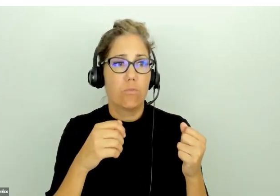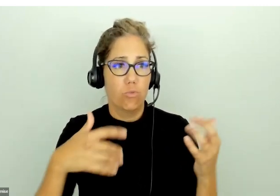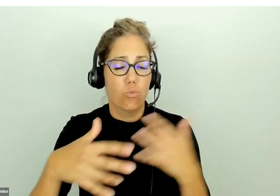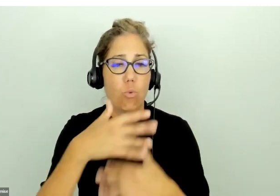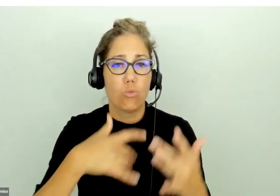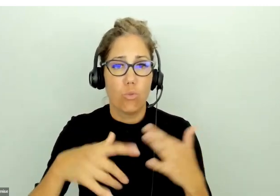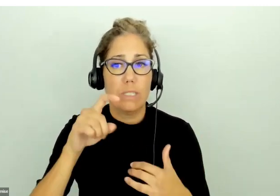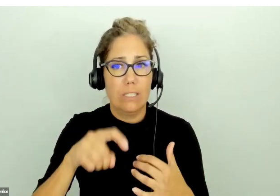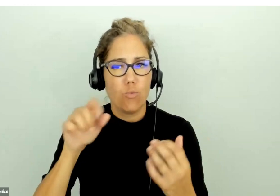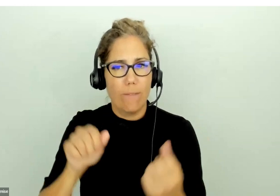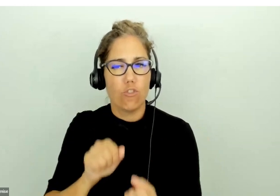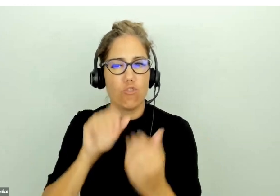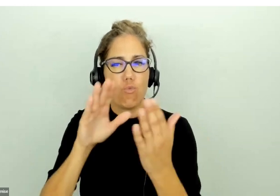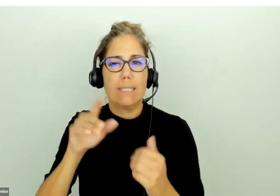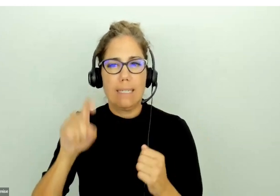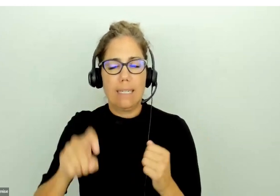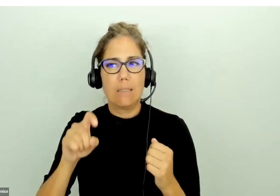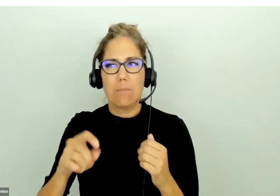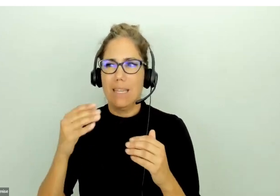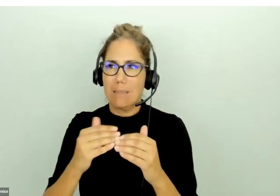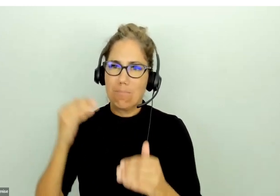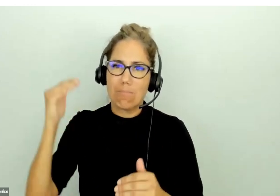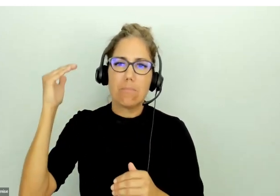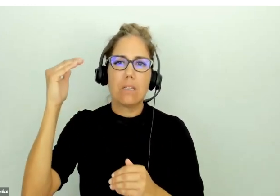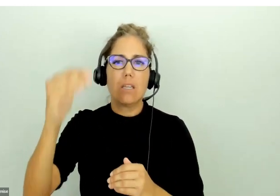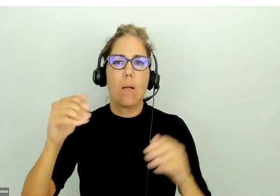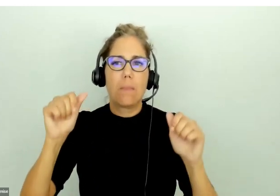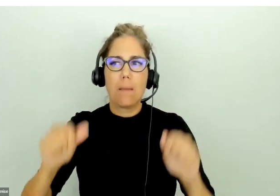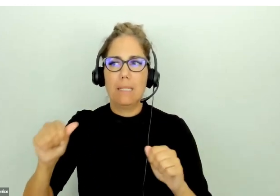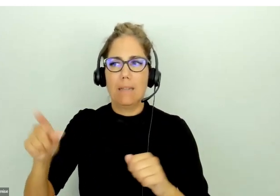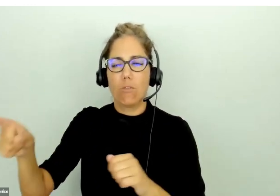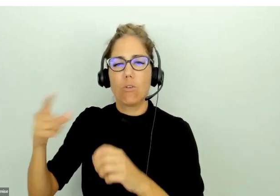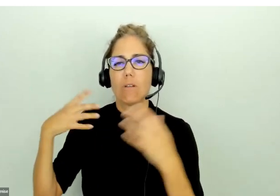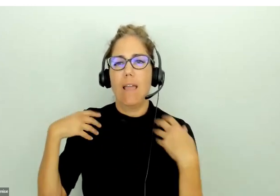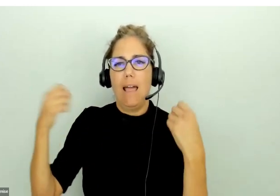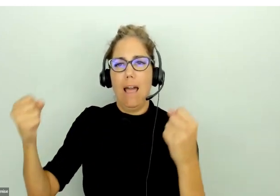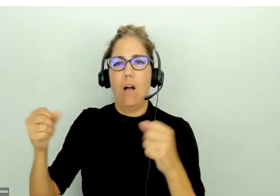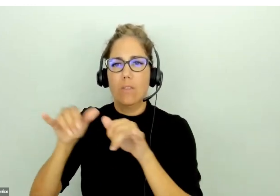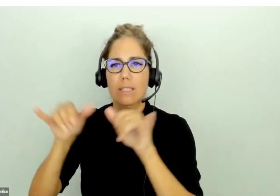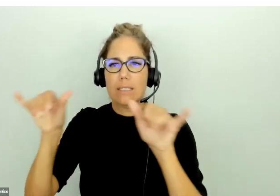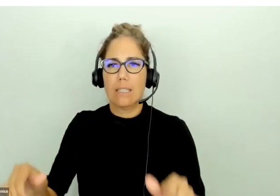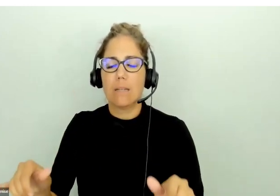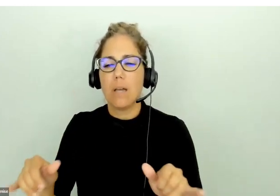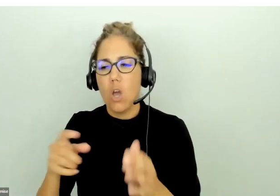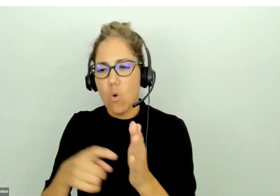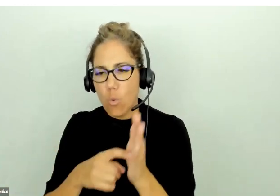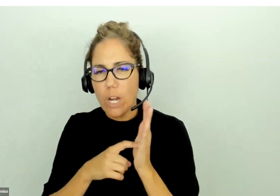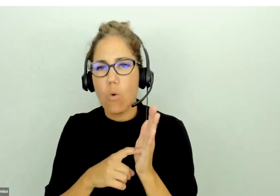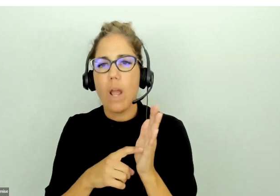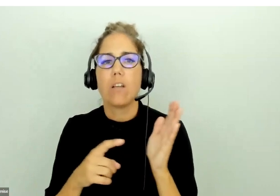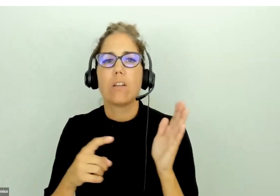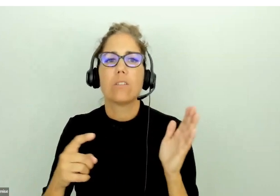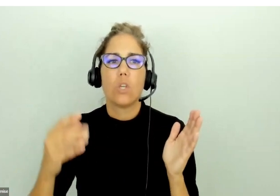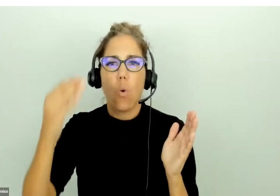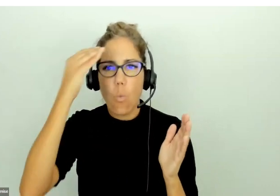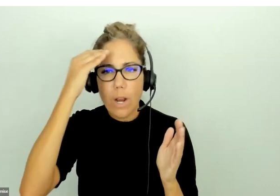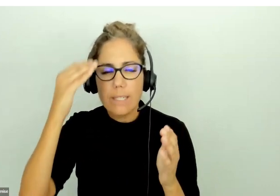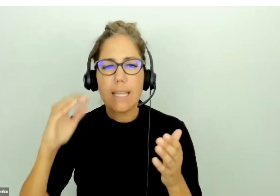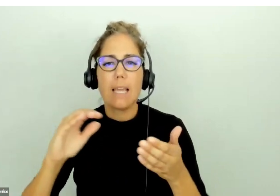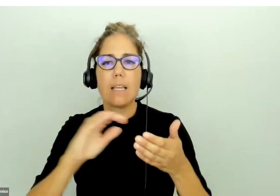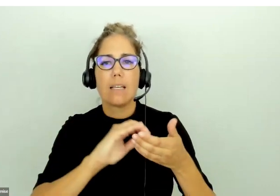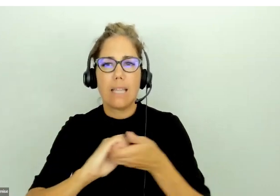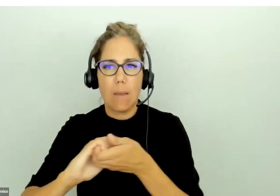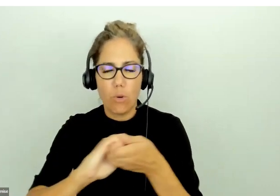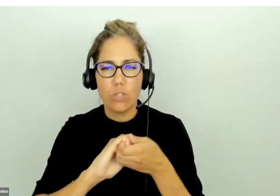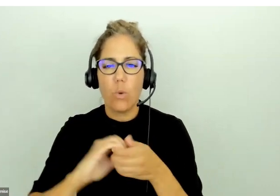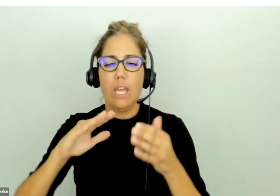addressing these needs is often beyond the ability of healthcare systems and requires their awareness of and collaboration with